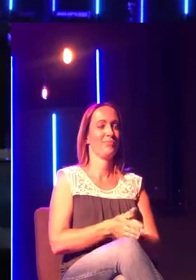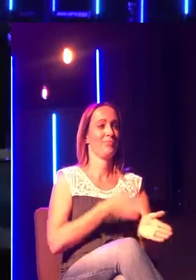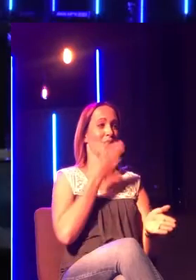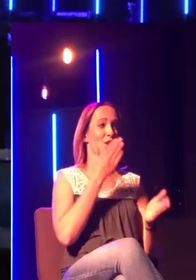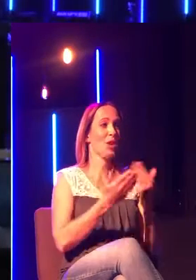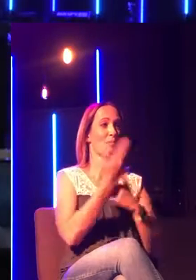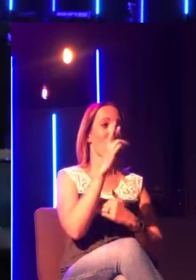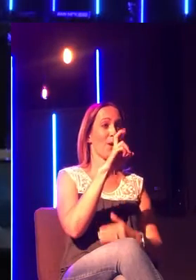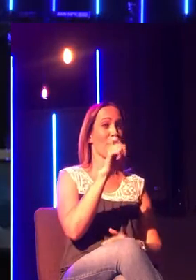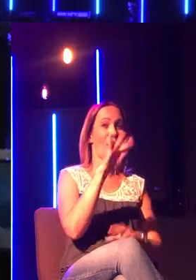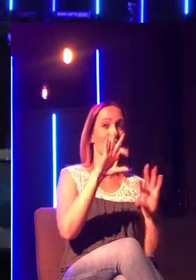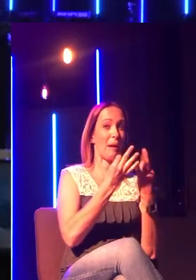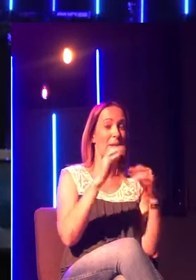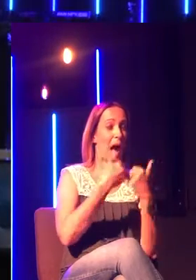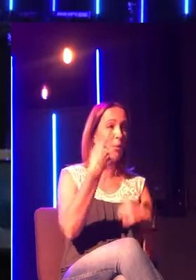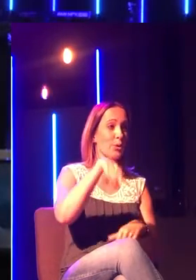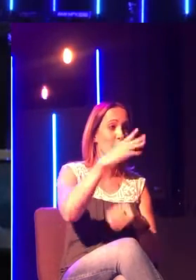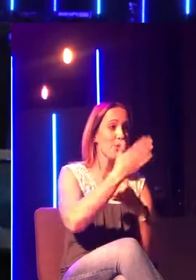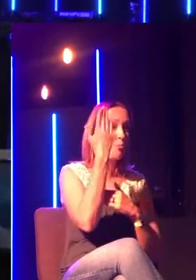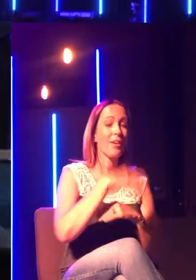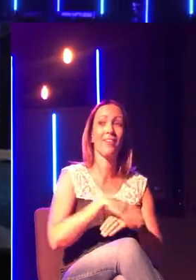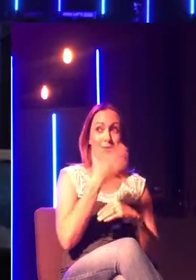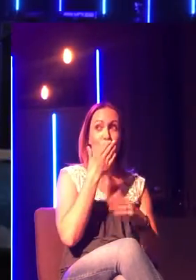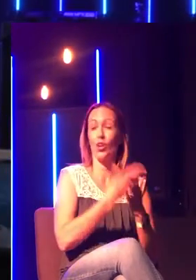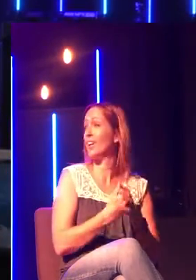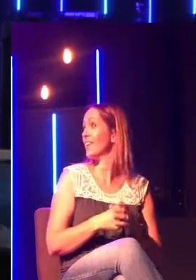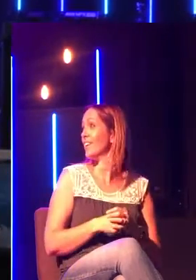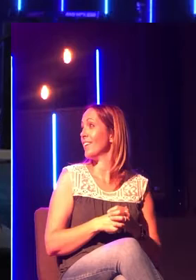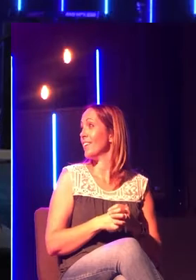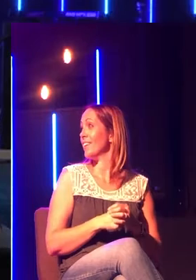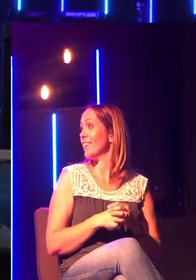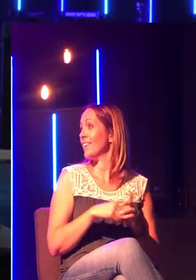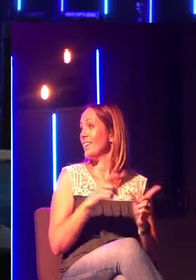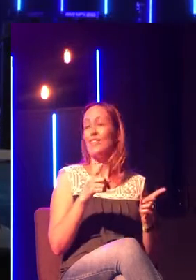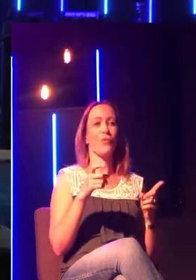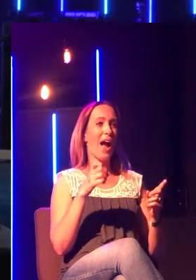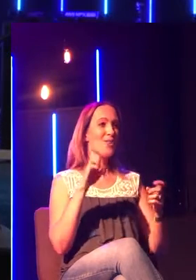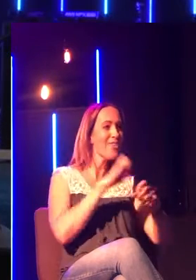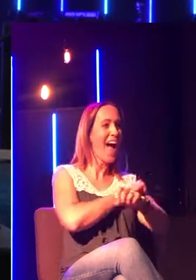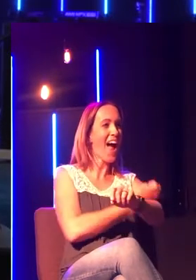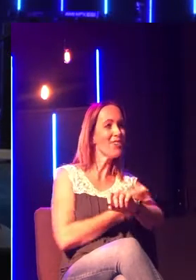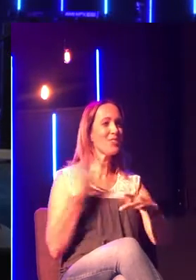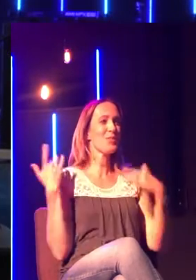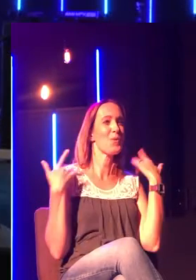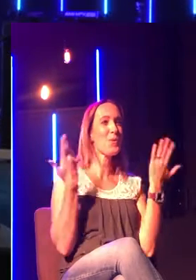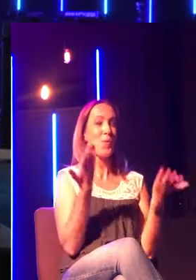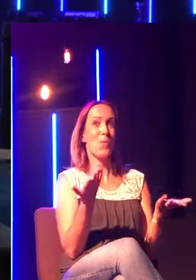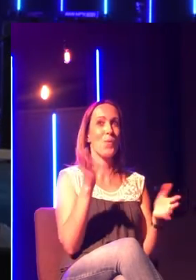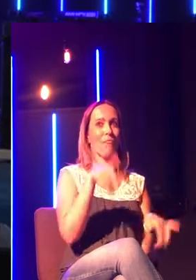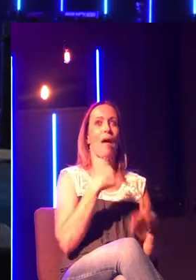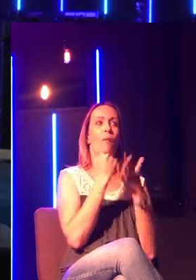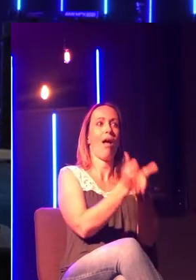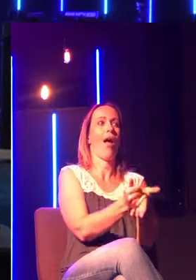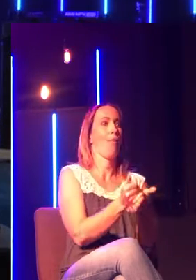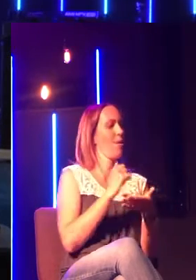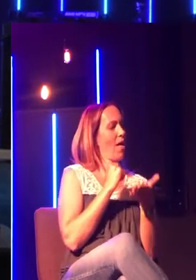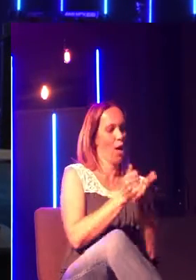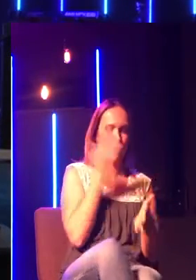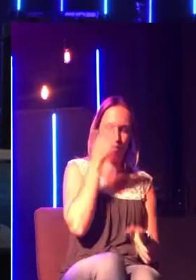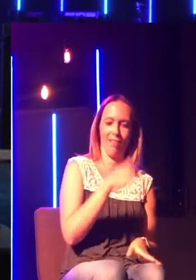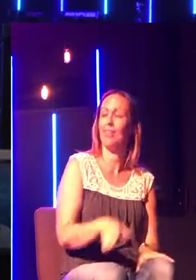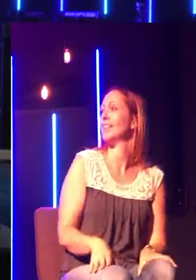Good morning, Rock family. How are you doing this morning? You guys good? Oh, you guys are energetic. I like that. That is going to help. That is going to